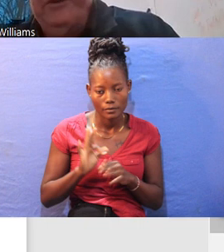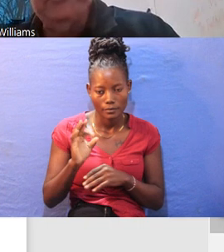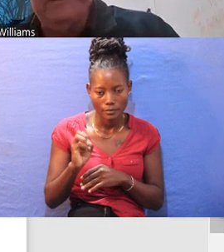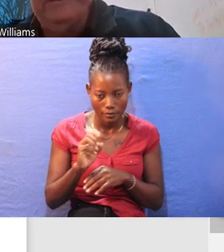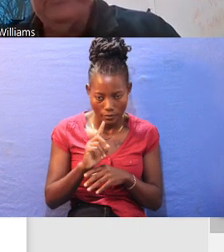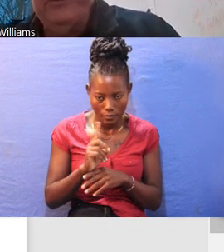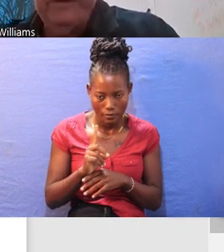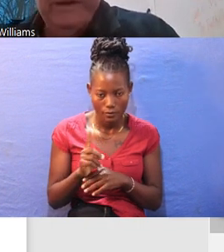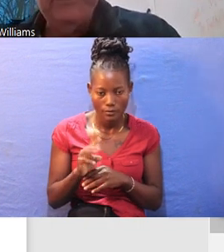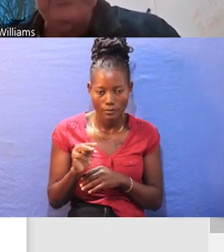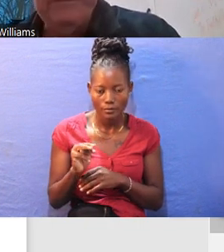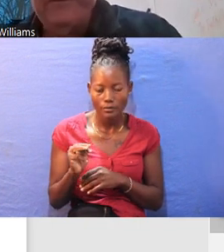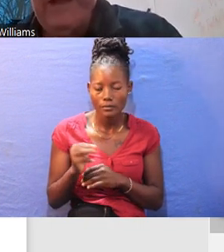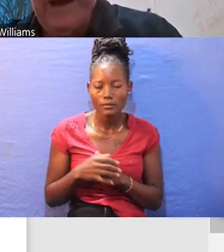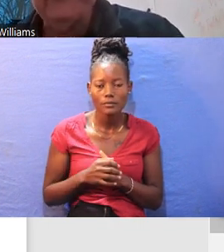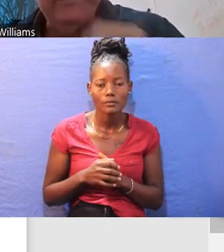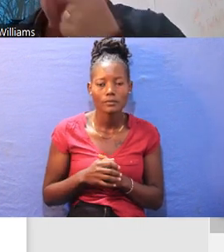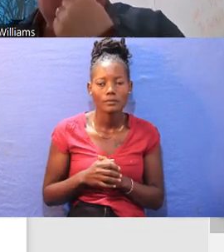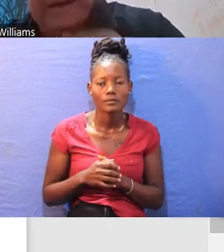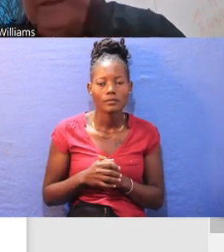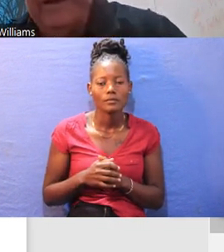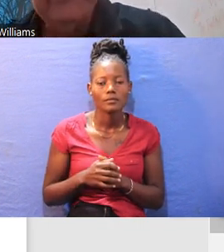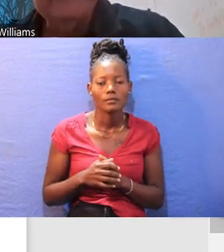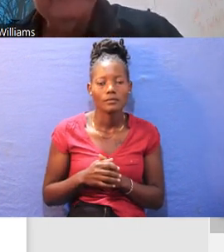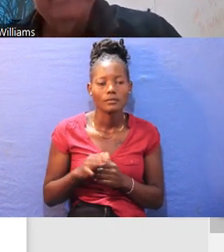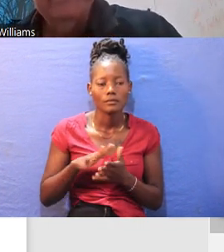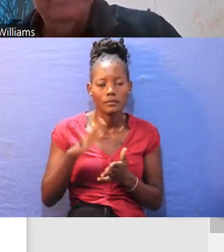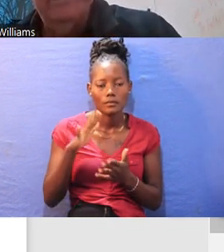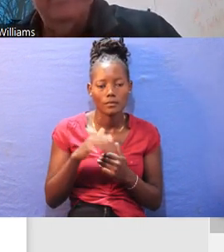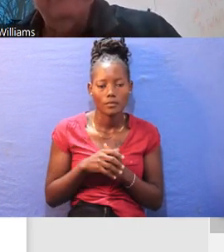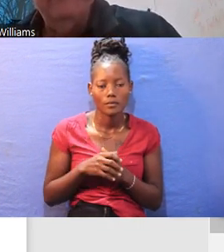speed endurance wasn't an issue, and really 30-meter fly wasn't. But I'll tell you this,